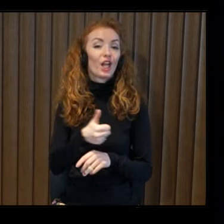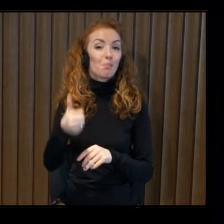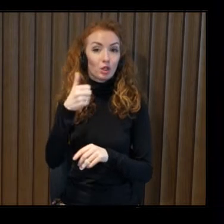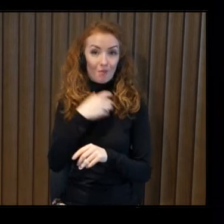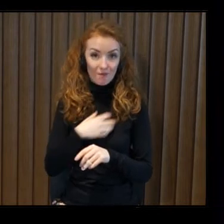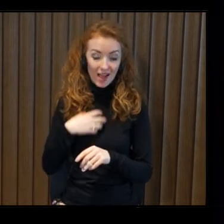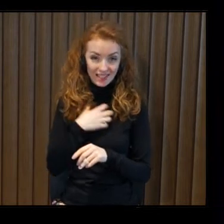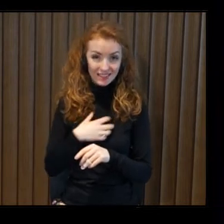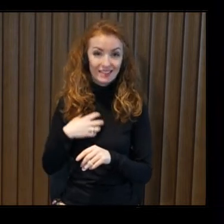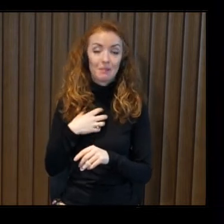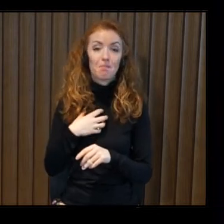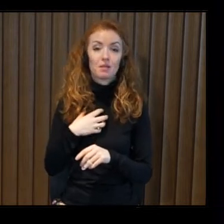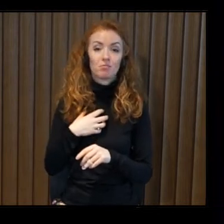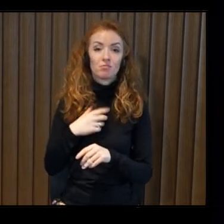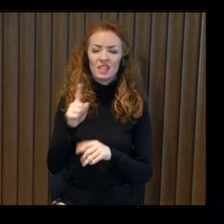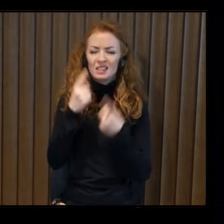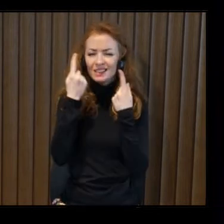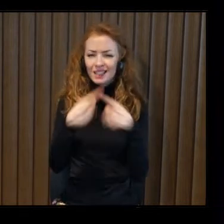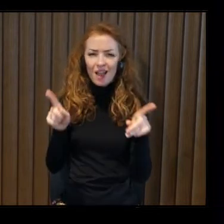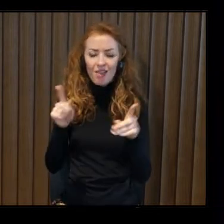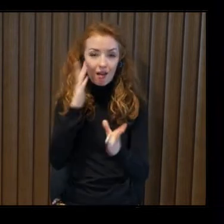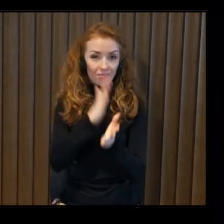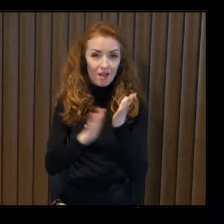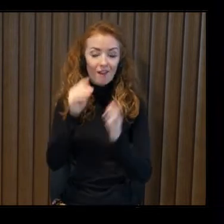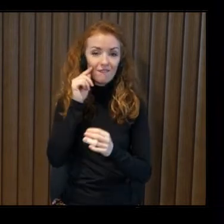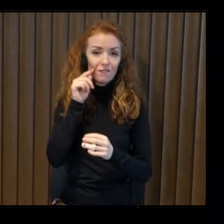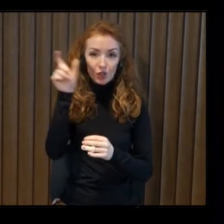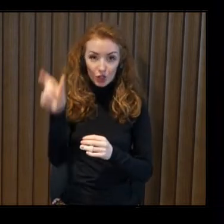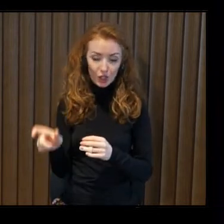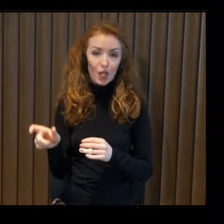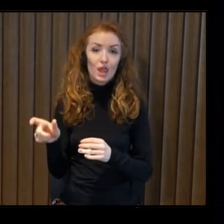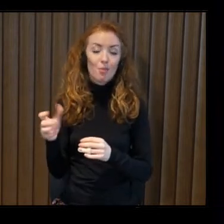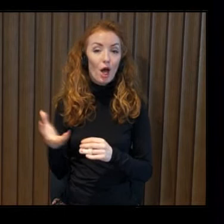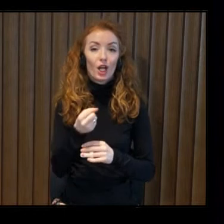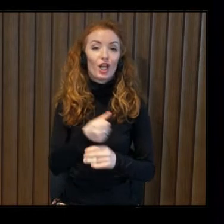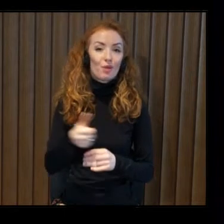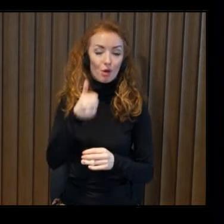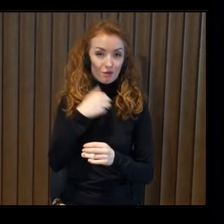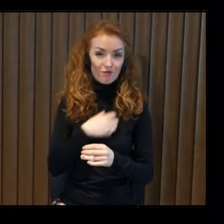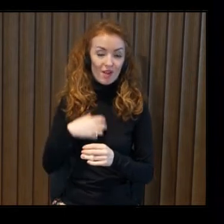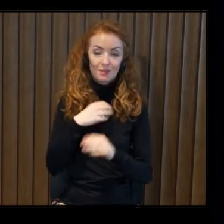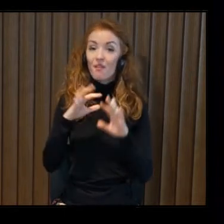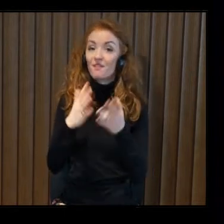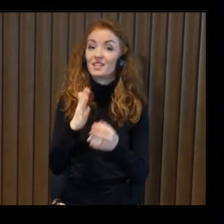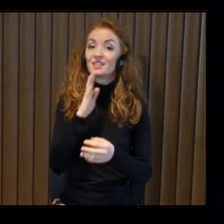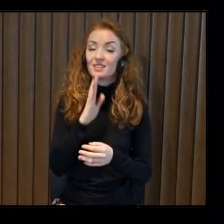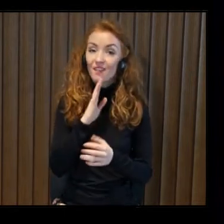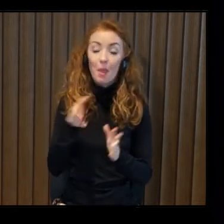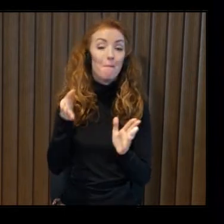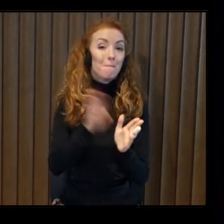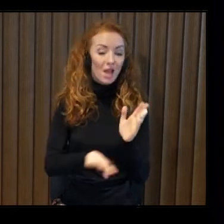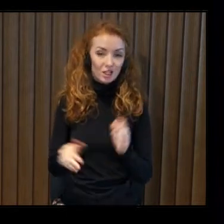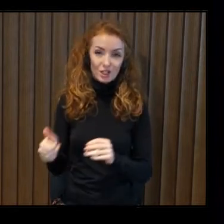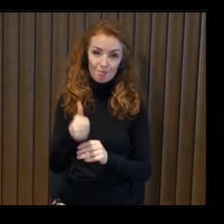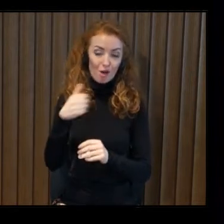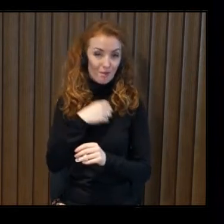account the whole identity of the person. And this is the fundamental principle behind intersectionality. And we have to look at the ways